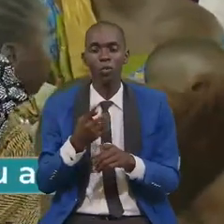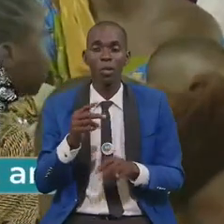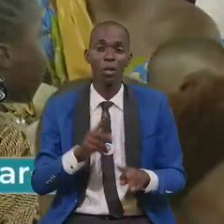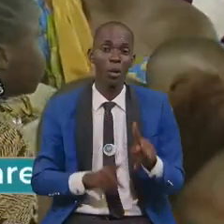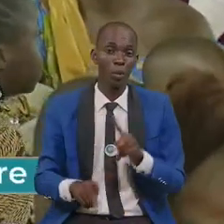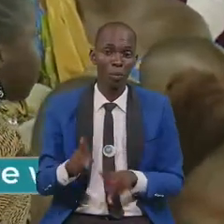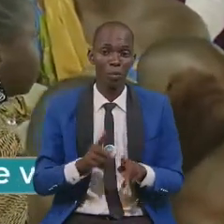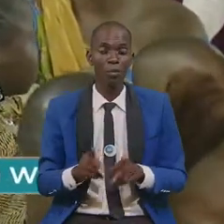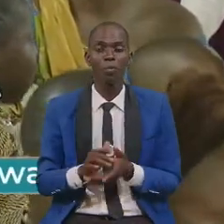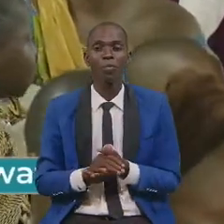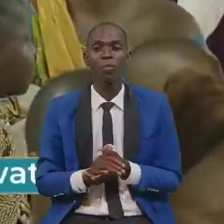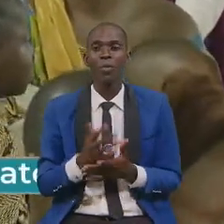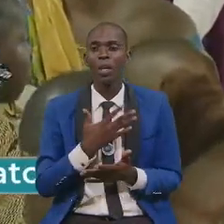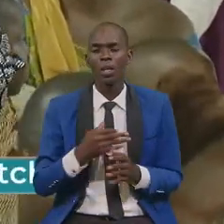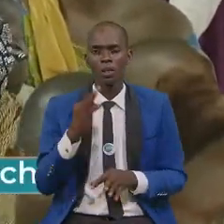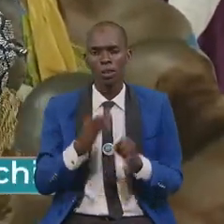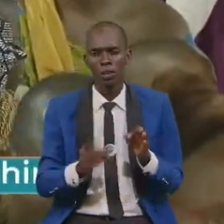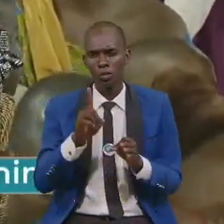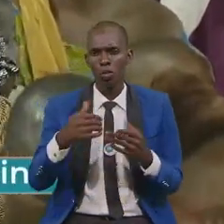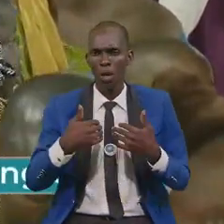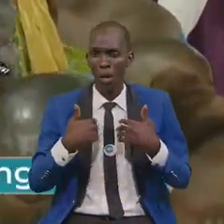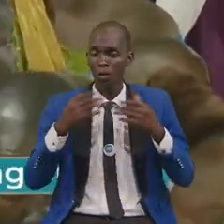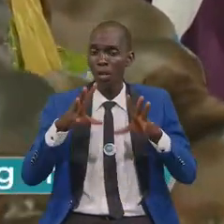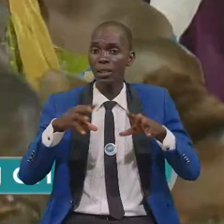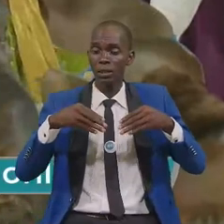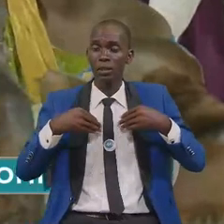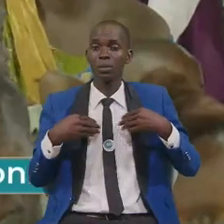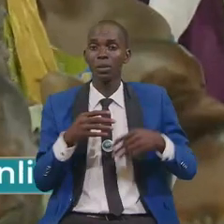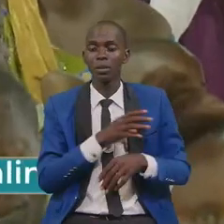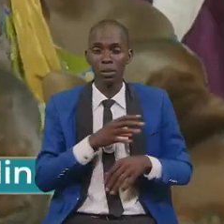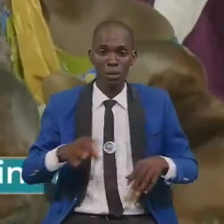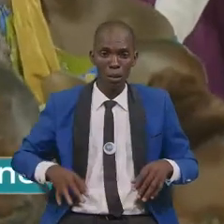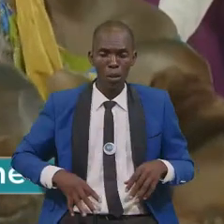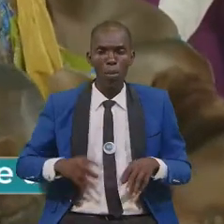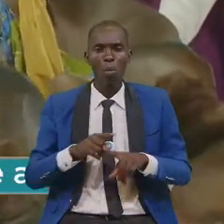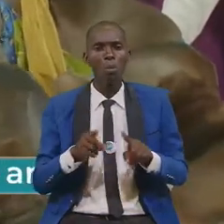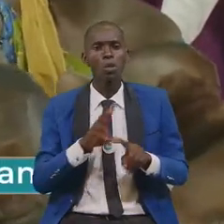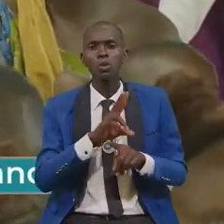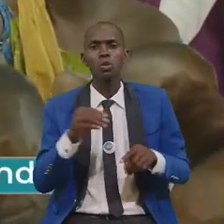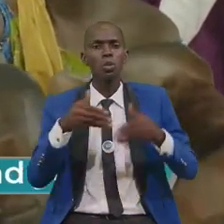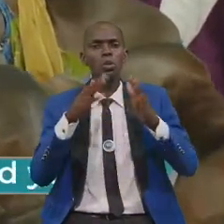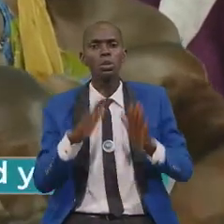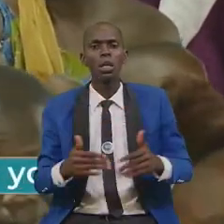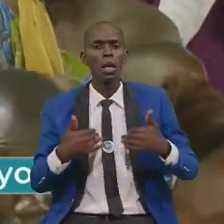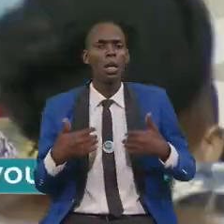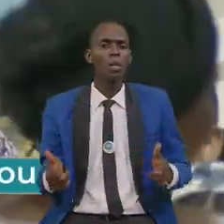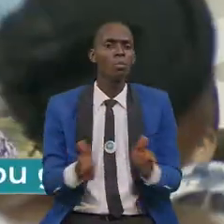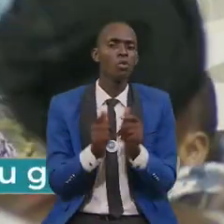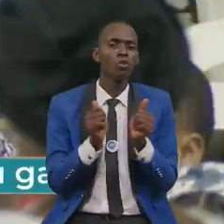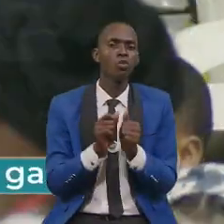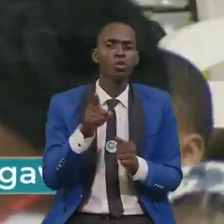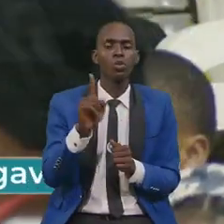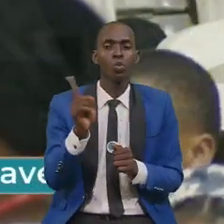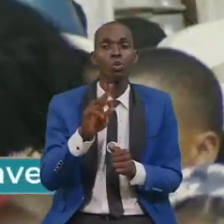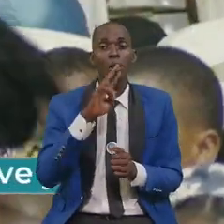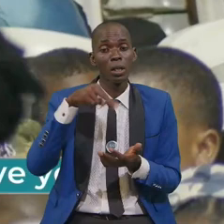have given your life to Christ, you are not being attended to now, please respond so we'll know